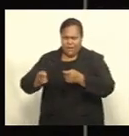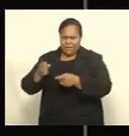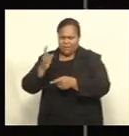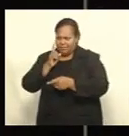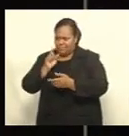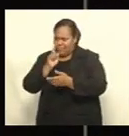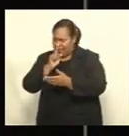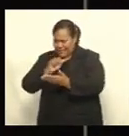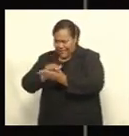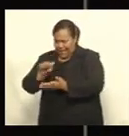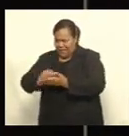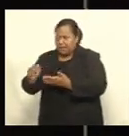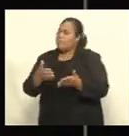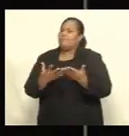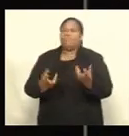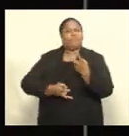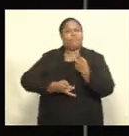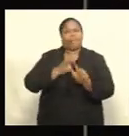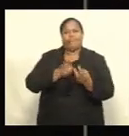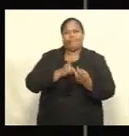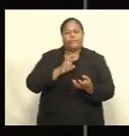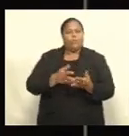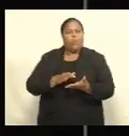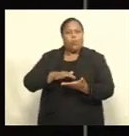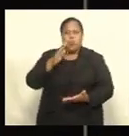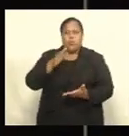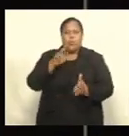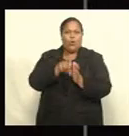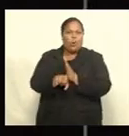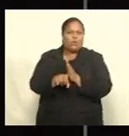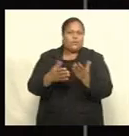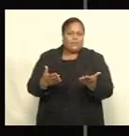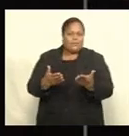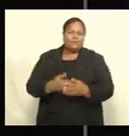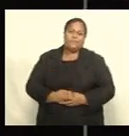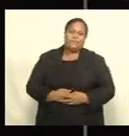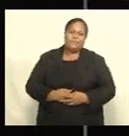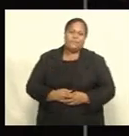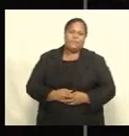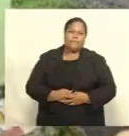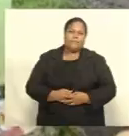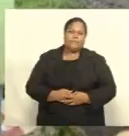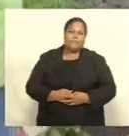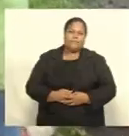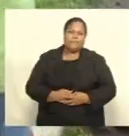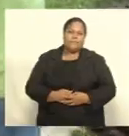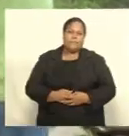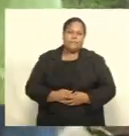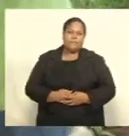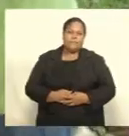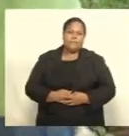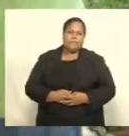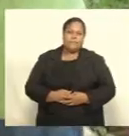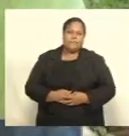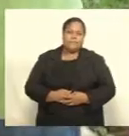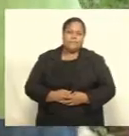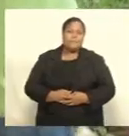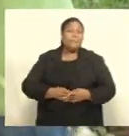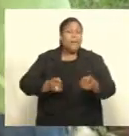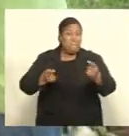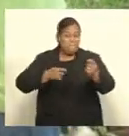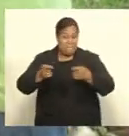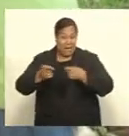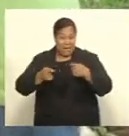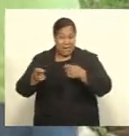produce has increased significantly compared to pre-containment period. Koroi Tandulala reports. Most market vendors are having to